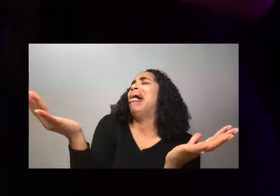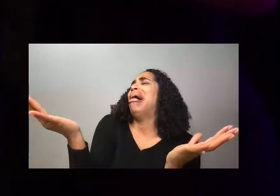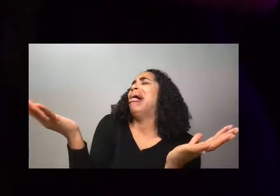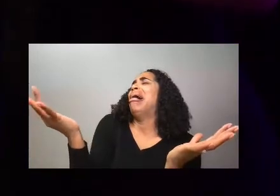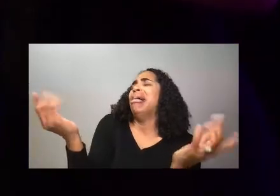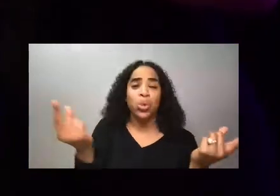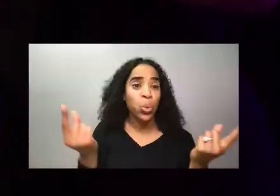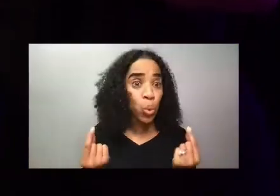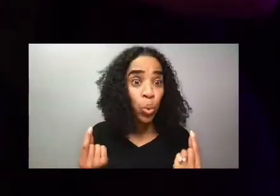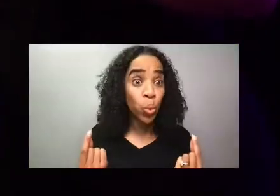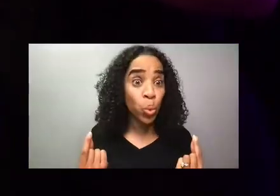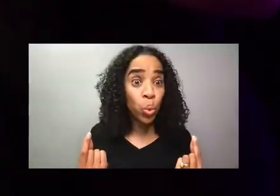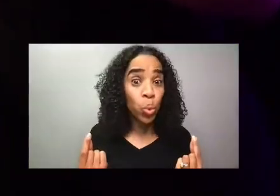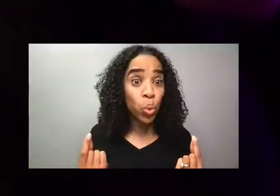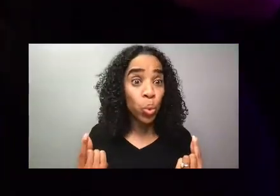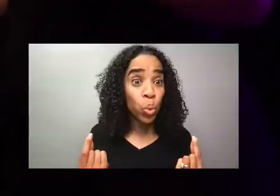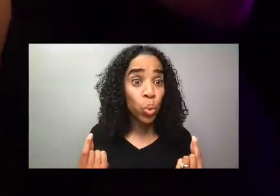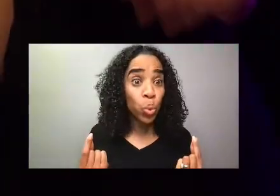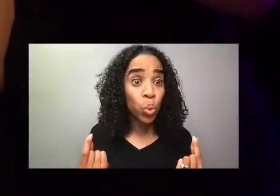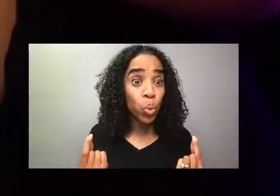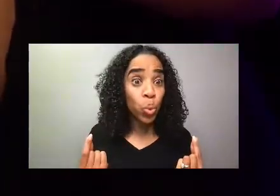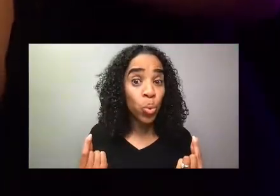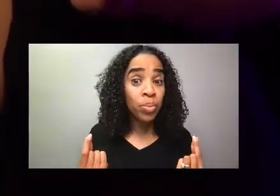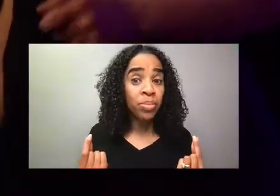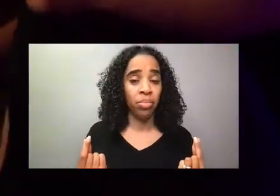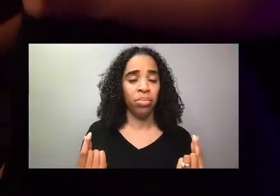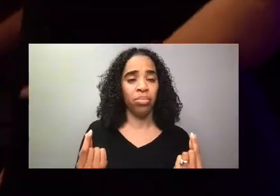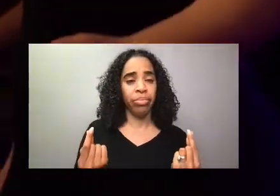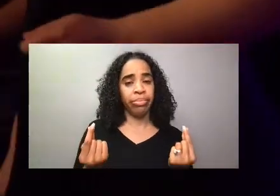lemons, ooh, ooh, ooh.